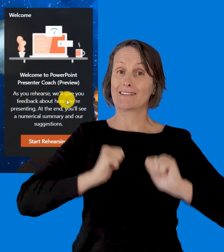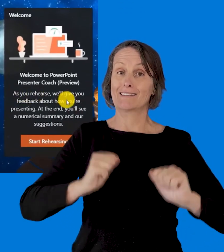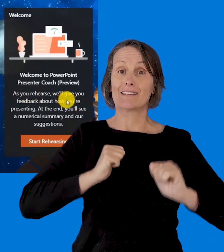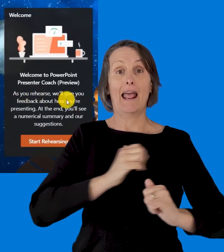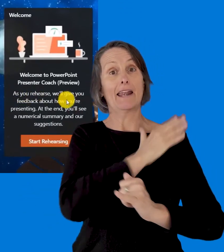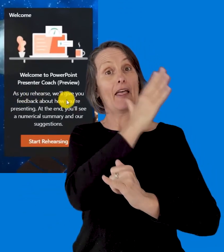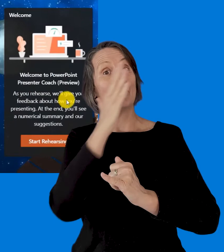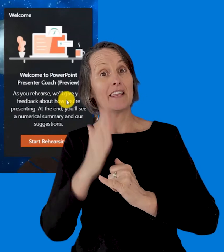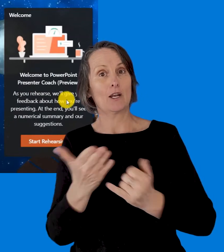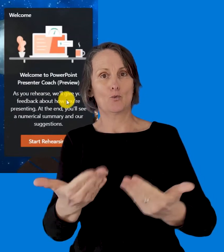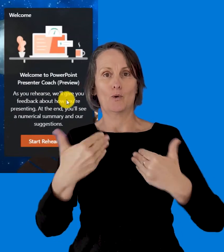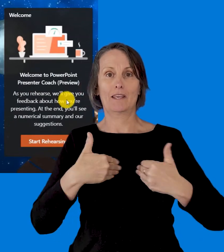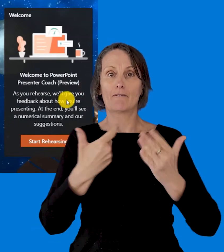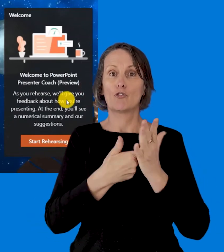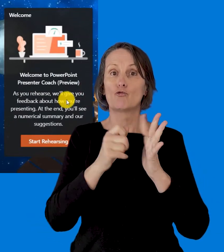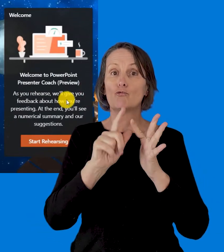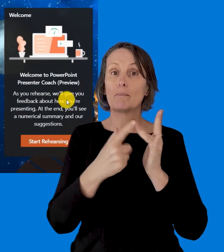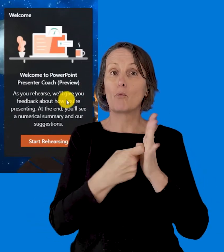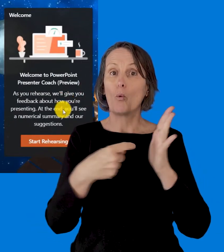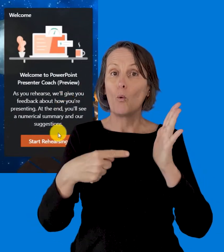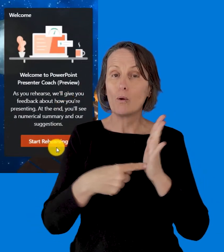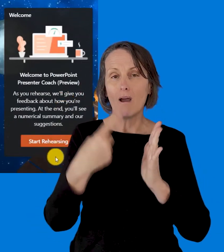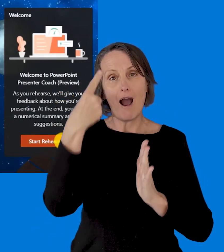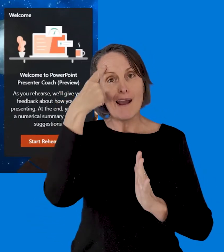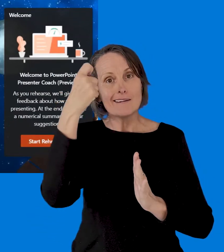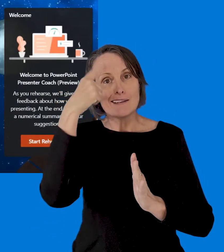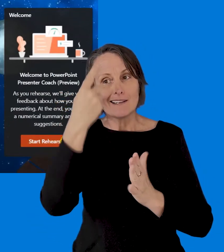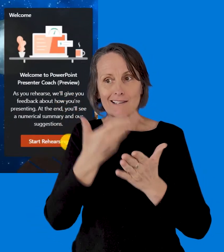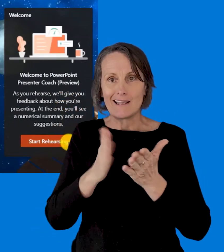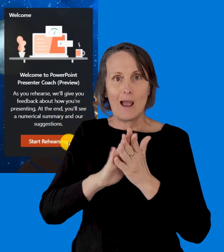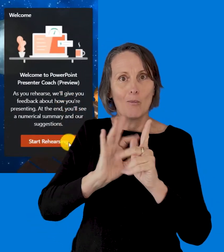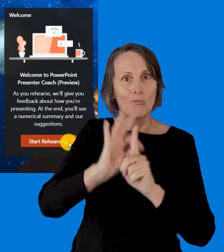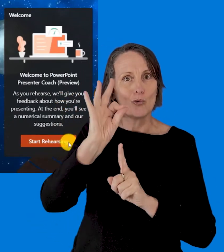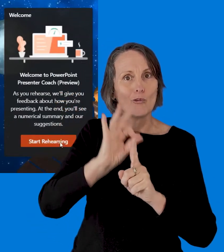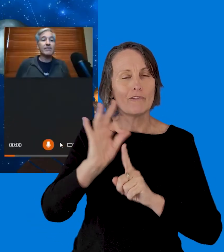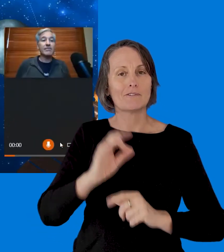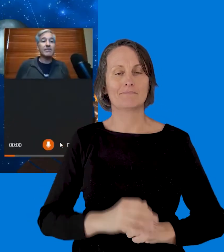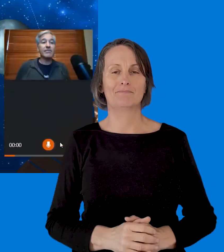get a nice little numerical summary and some suggestions. Click Start Rehearsing.